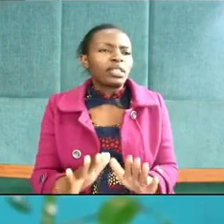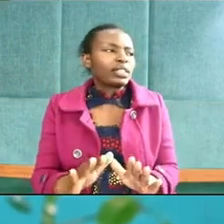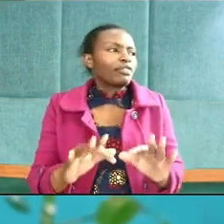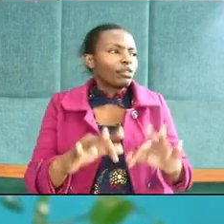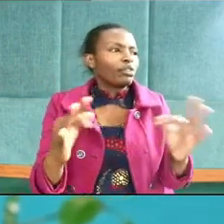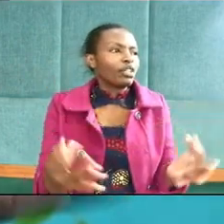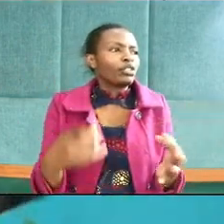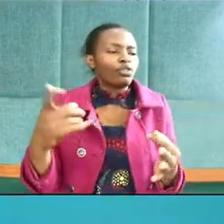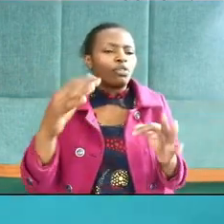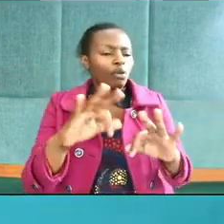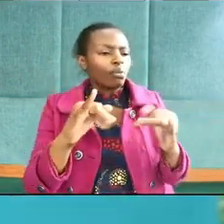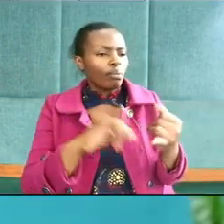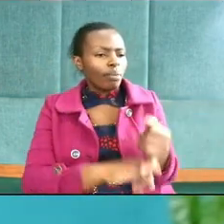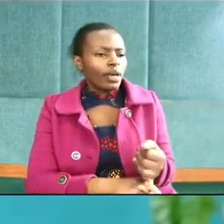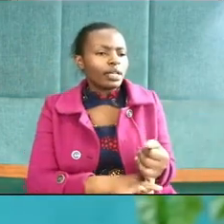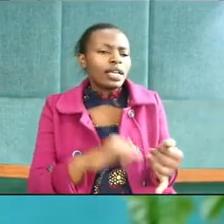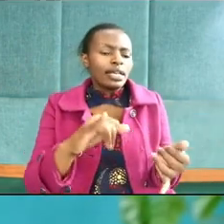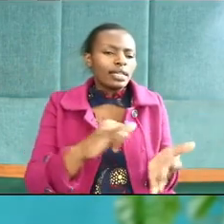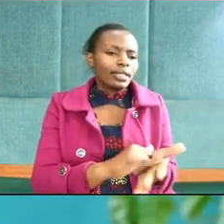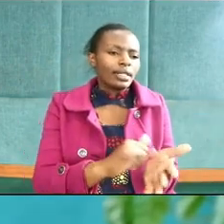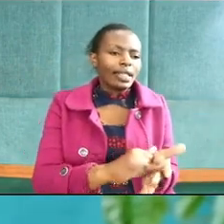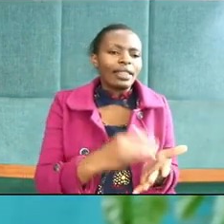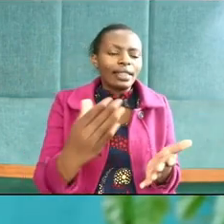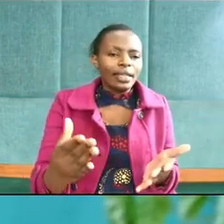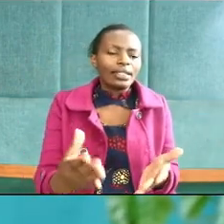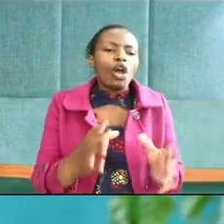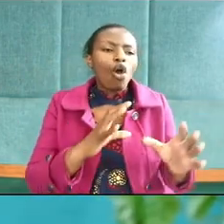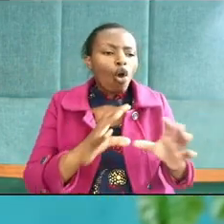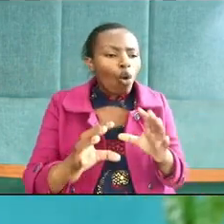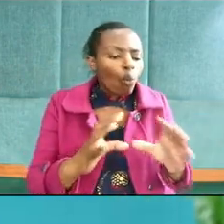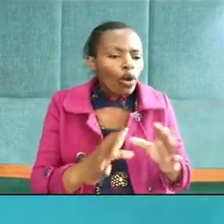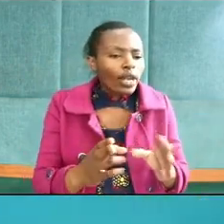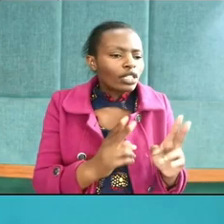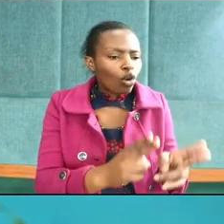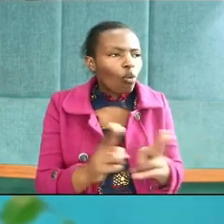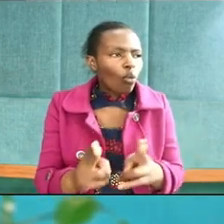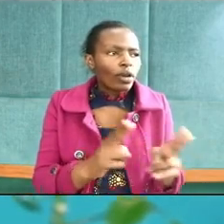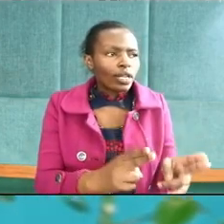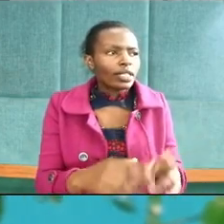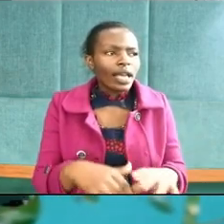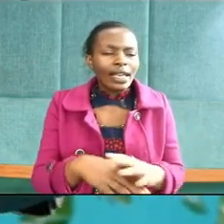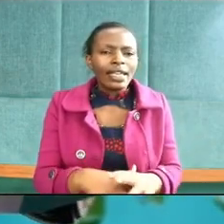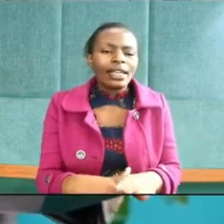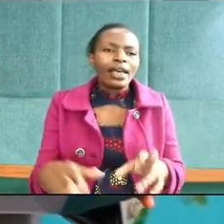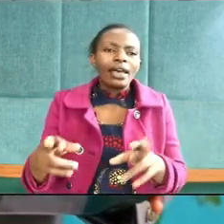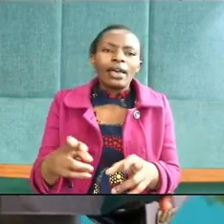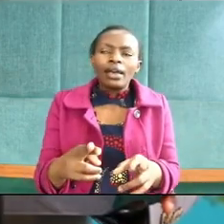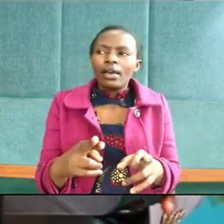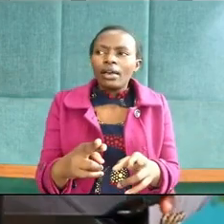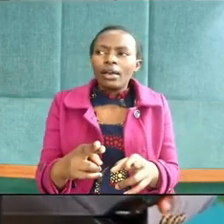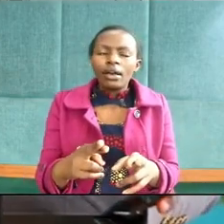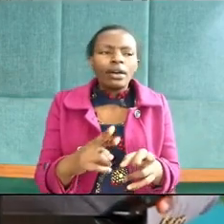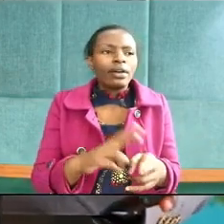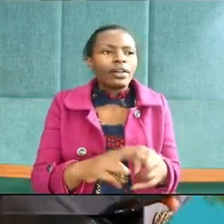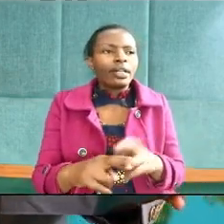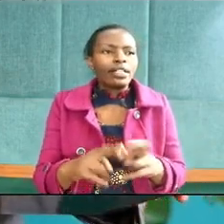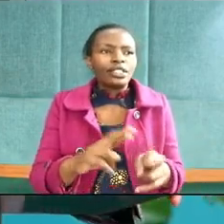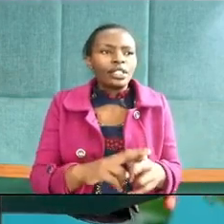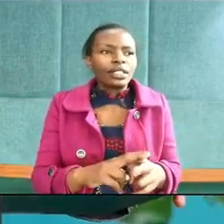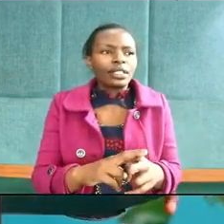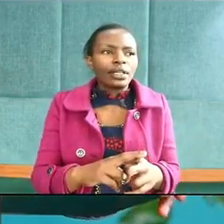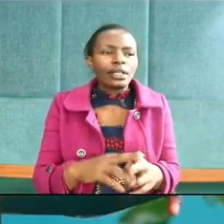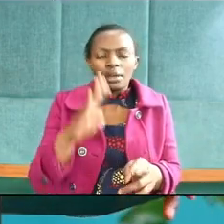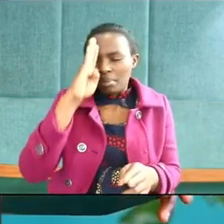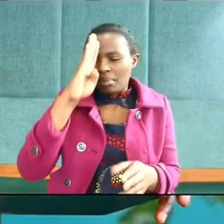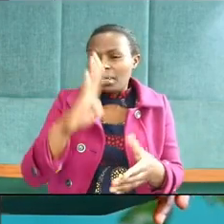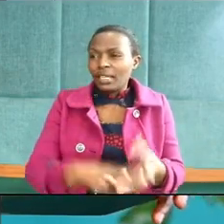is there must be some common ground in terms of religious beliefs. It is